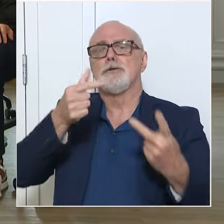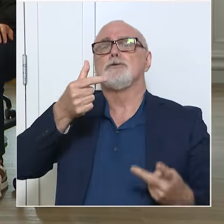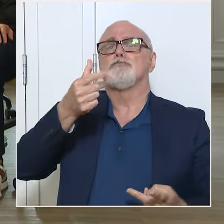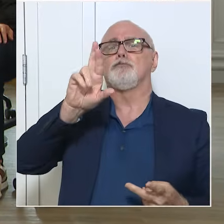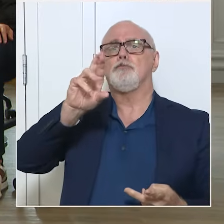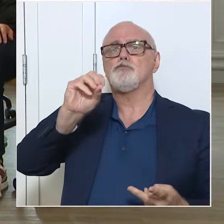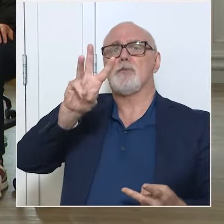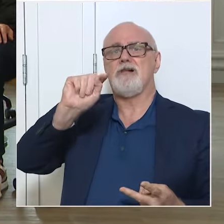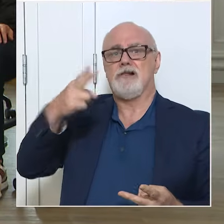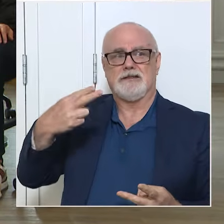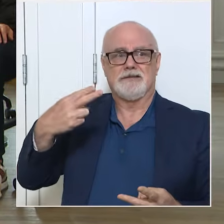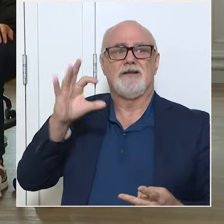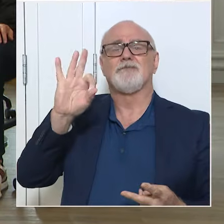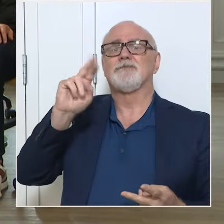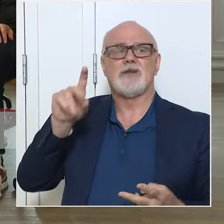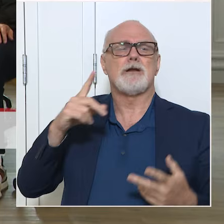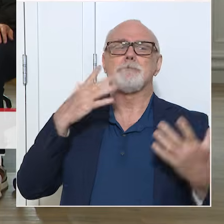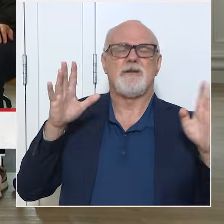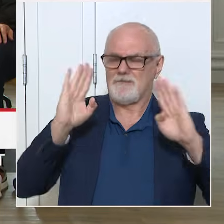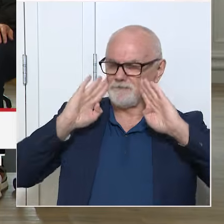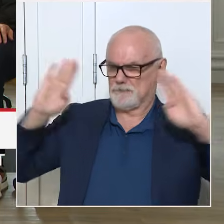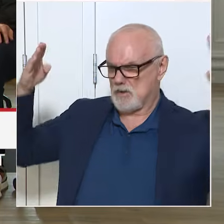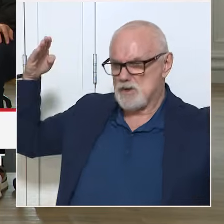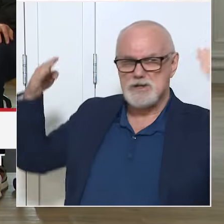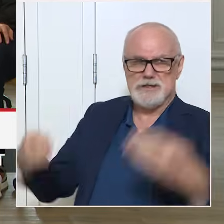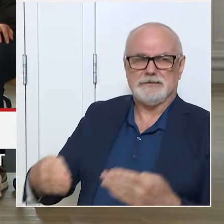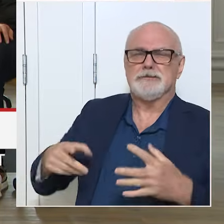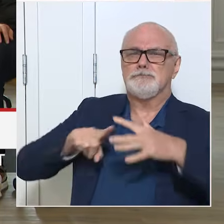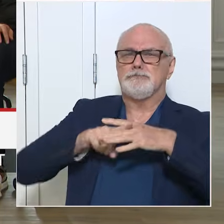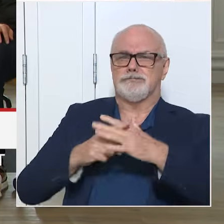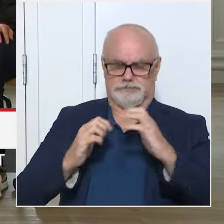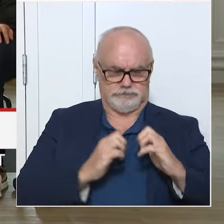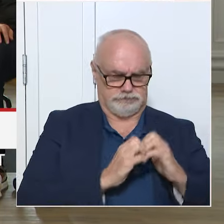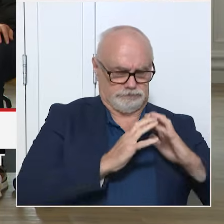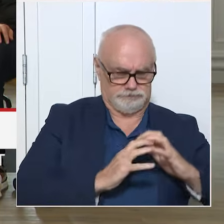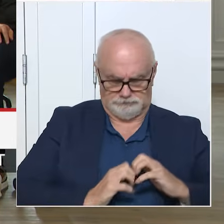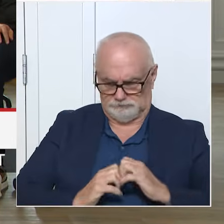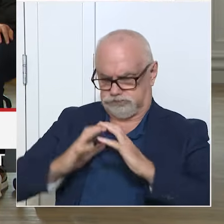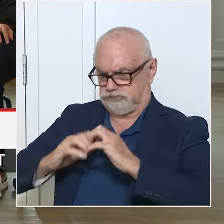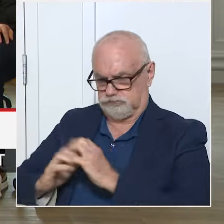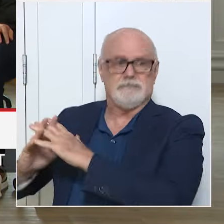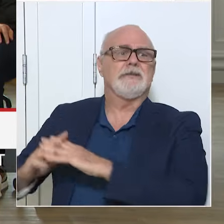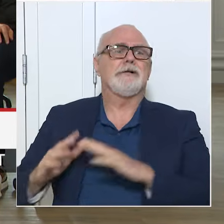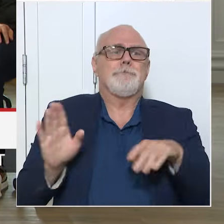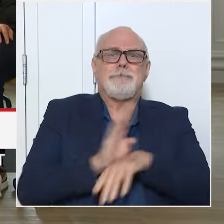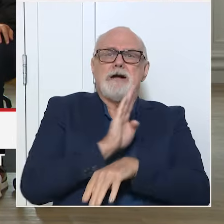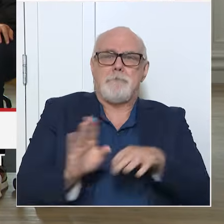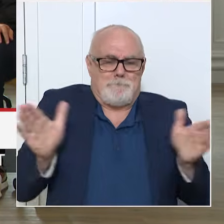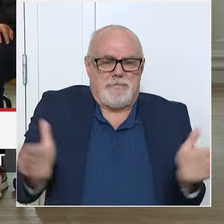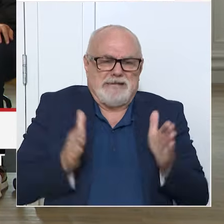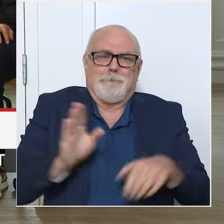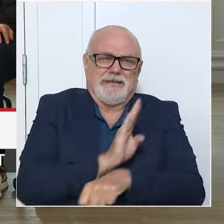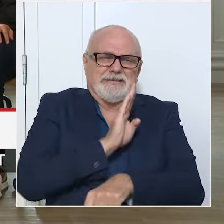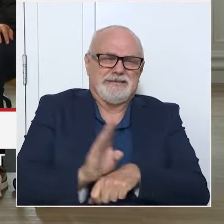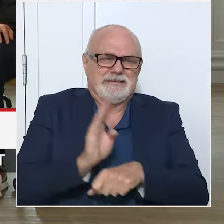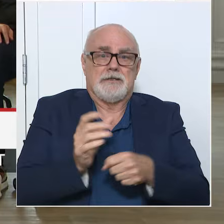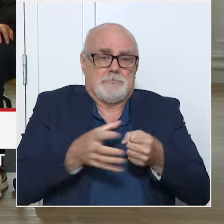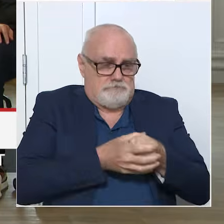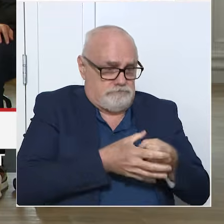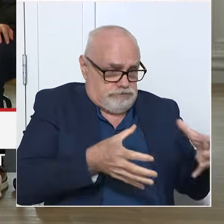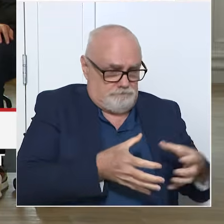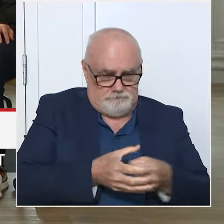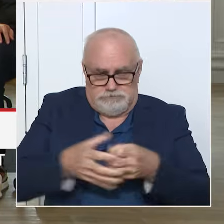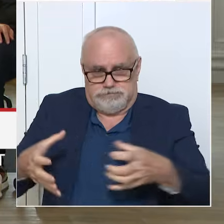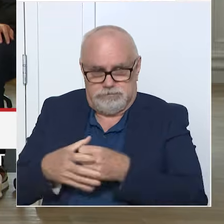is focused on startups and small businesses, helping them grow, scale, and stay rooted here in DC. We're already seeing the